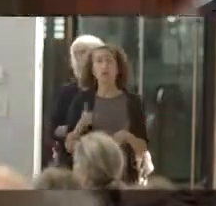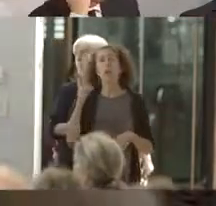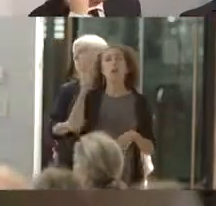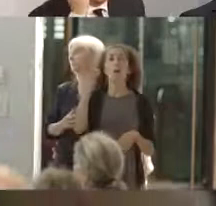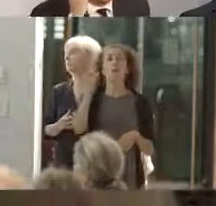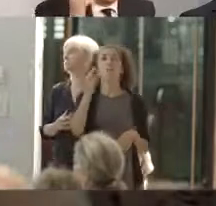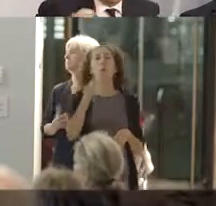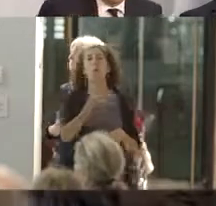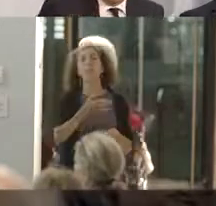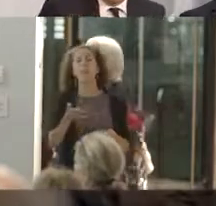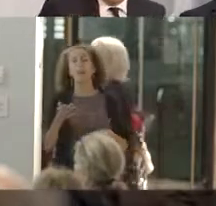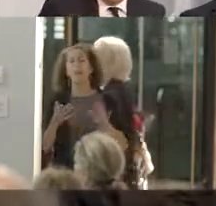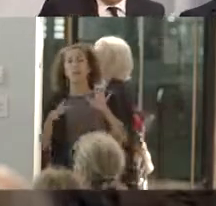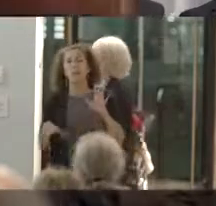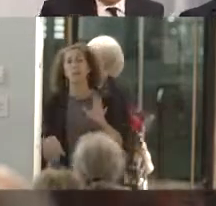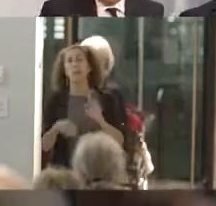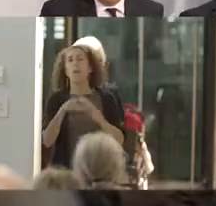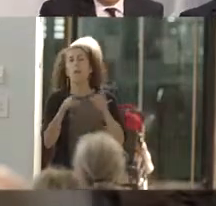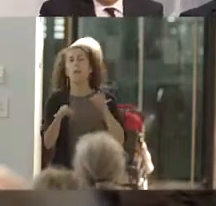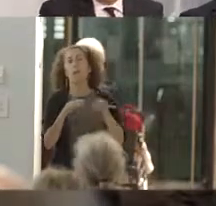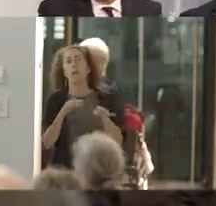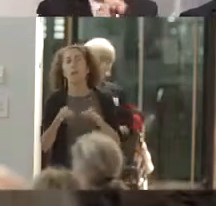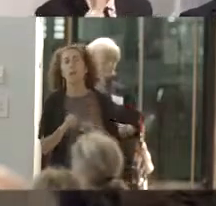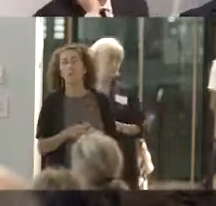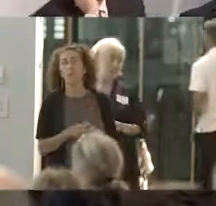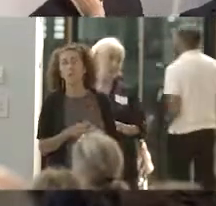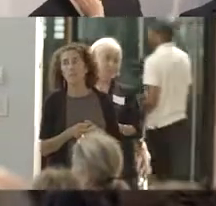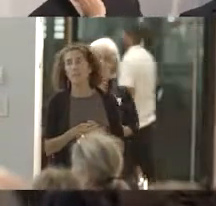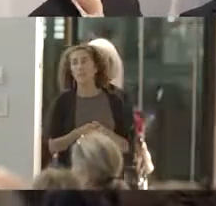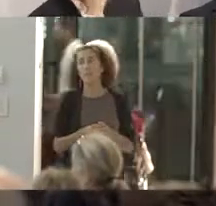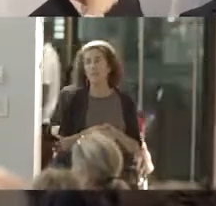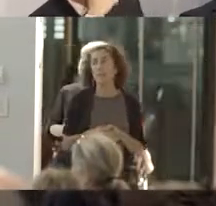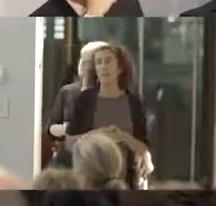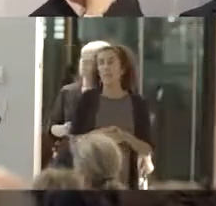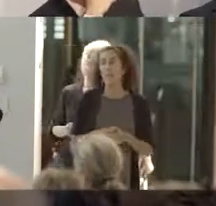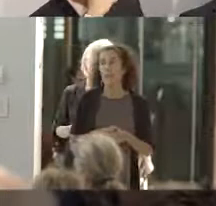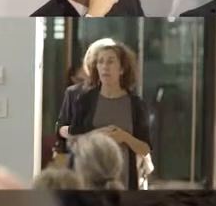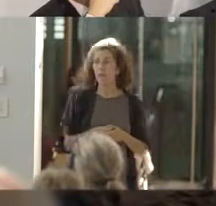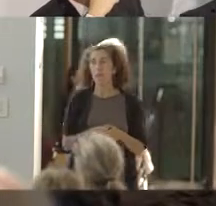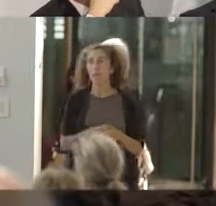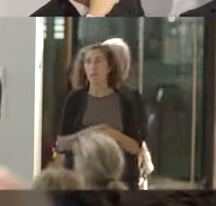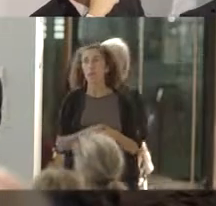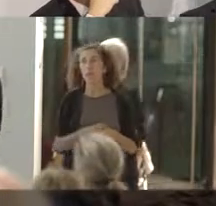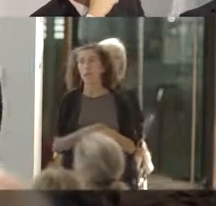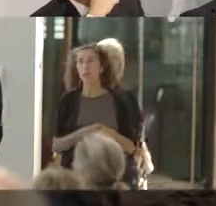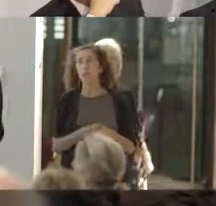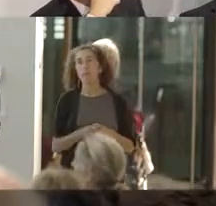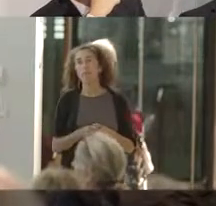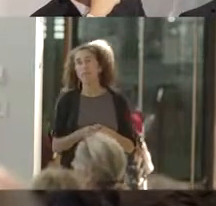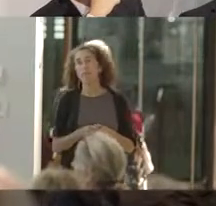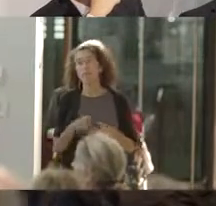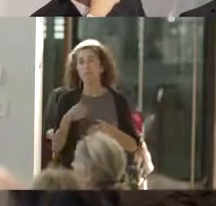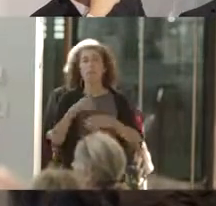just gave, my apologies. In addition to the computational modeling that we're going to be doing, the authority and our team are going to be